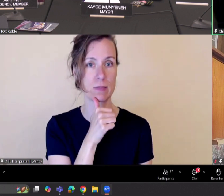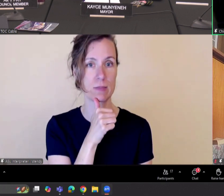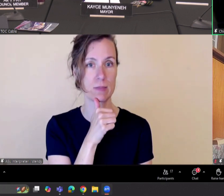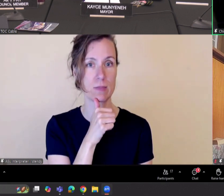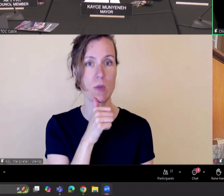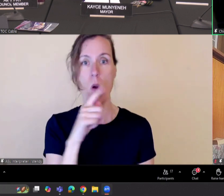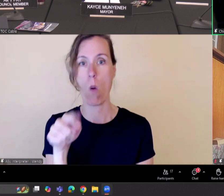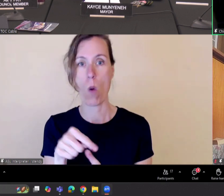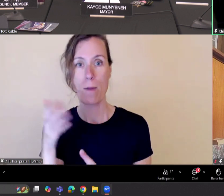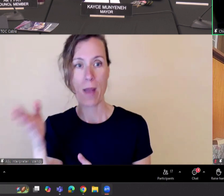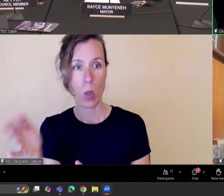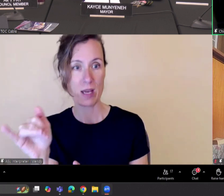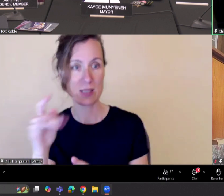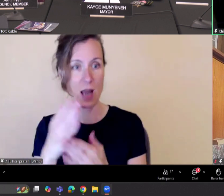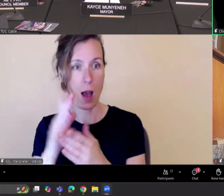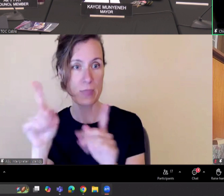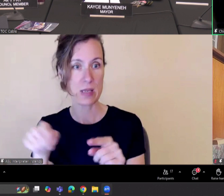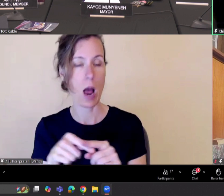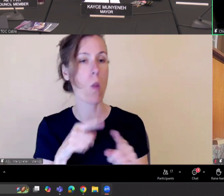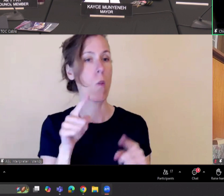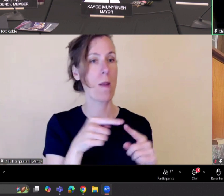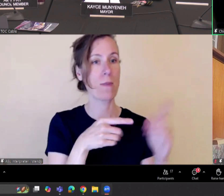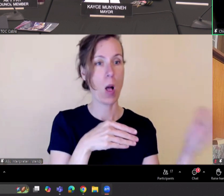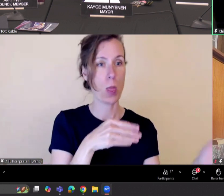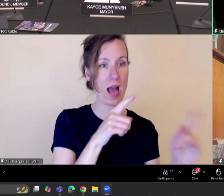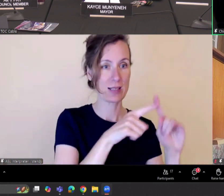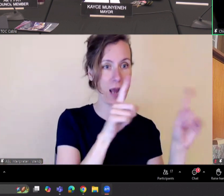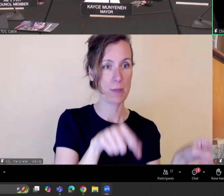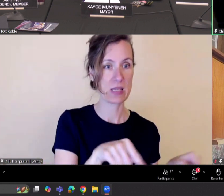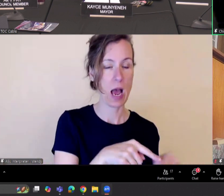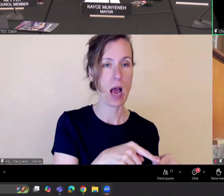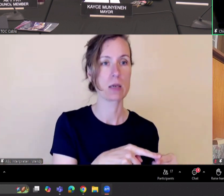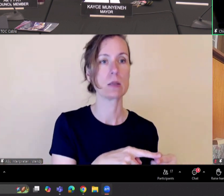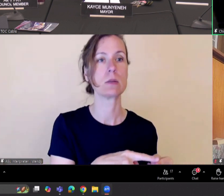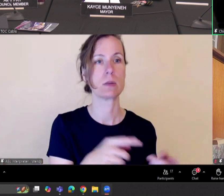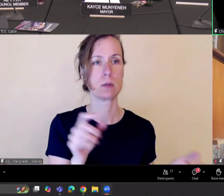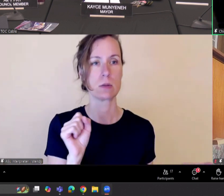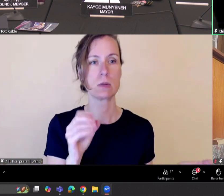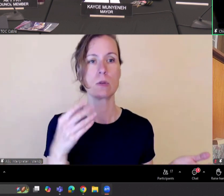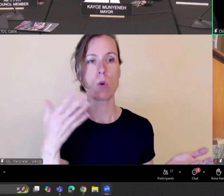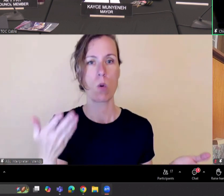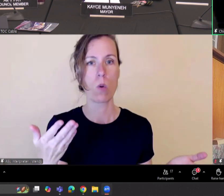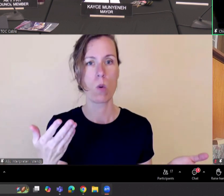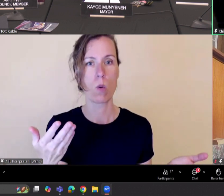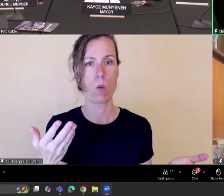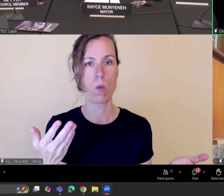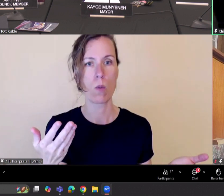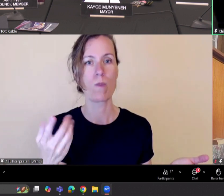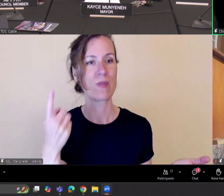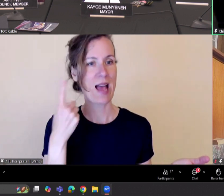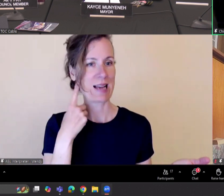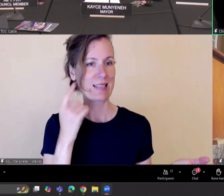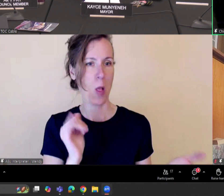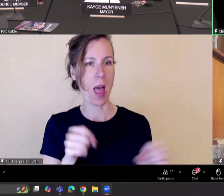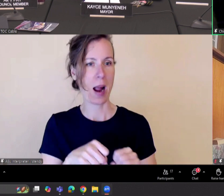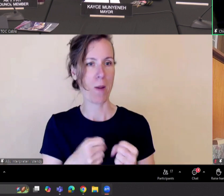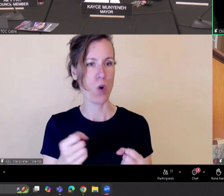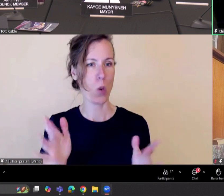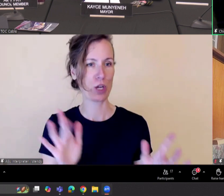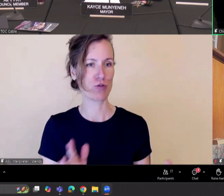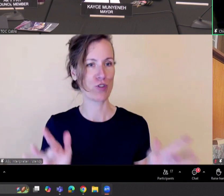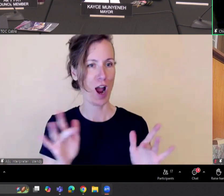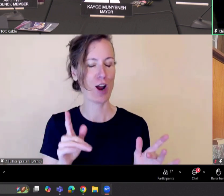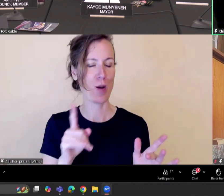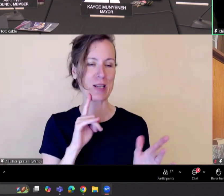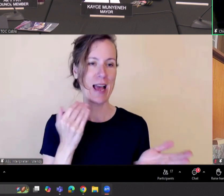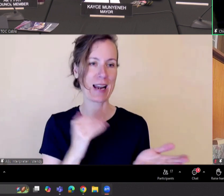about enforcement at this stop sign? What about enforcement at that stop sign? So, but again, I've said it and I sound like a broken record, but I'm going to say it one last time for the evening,